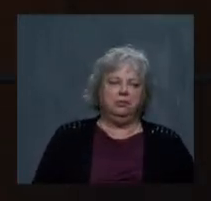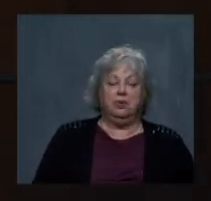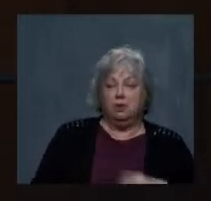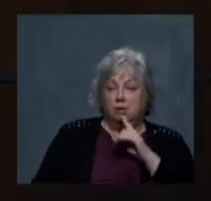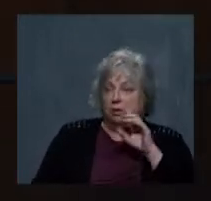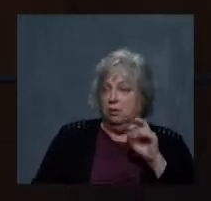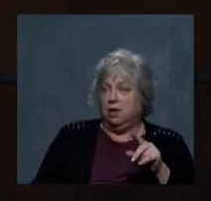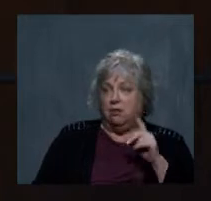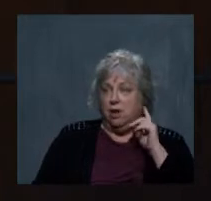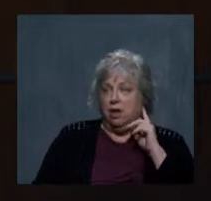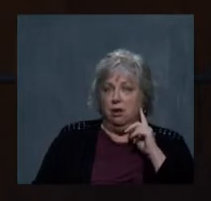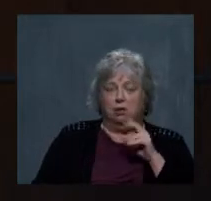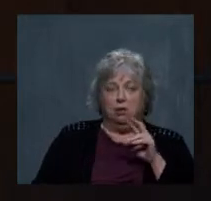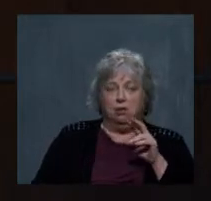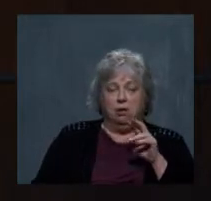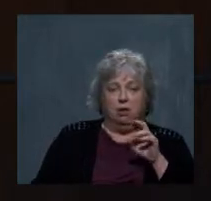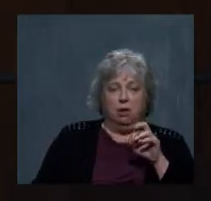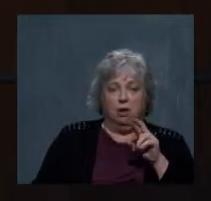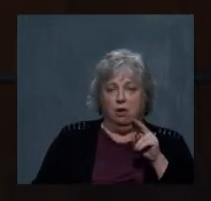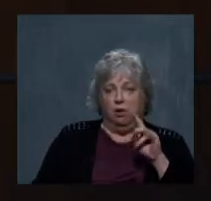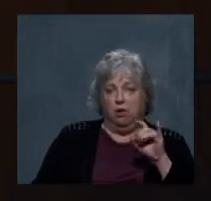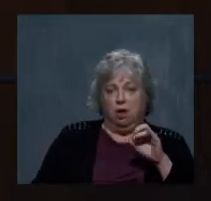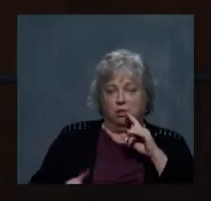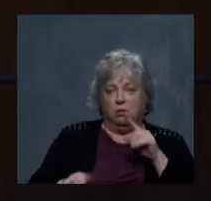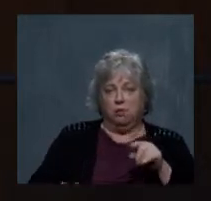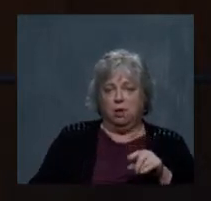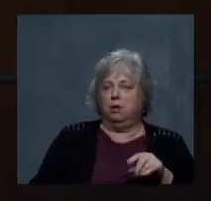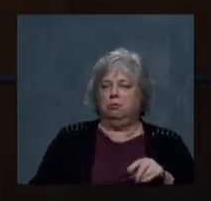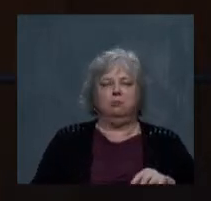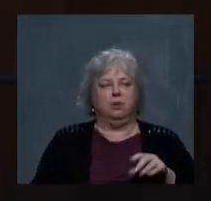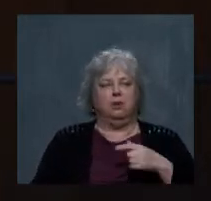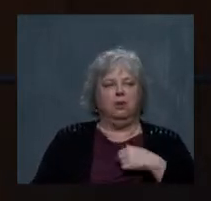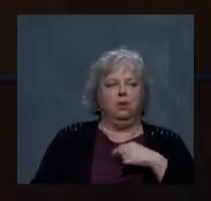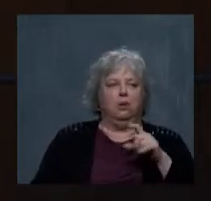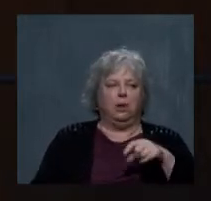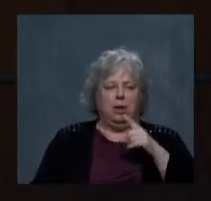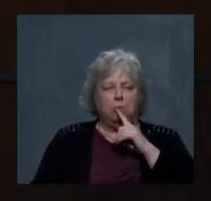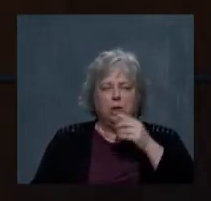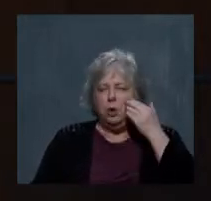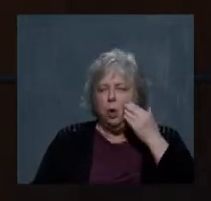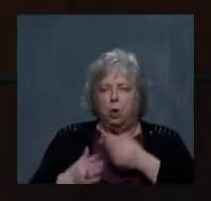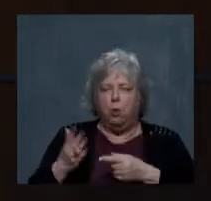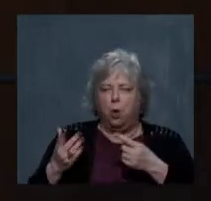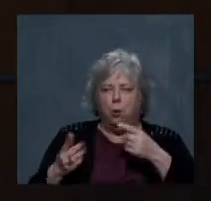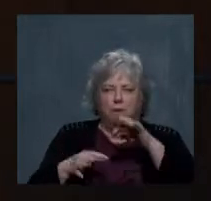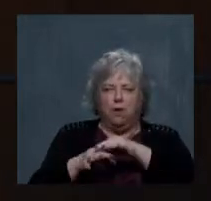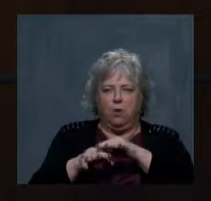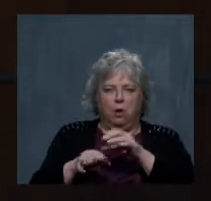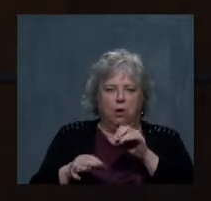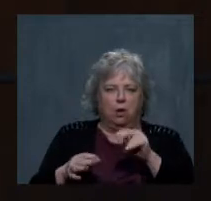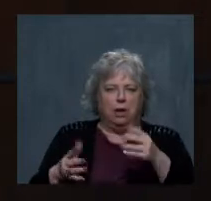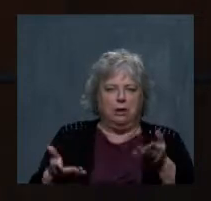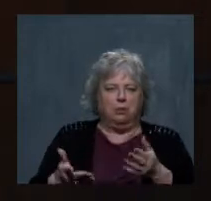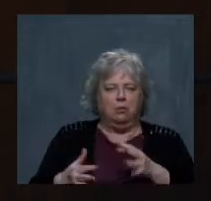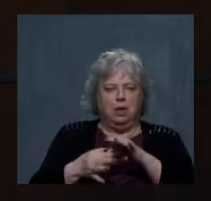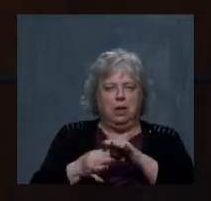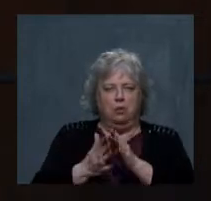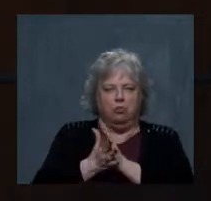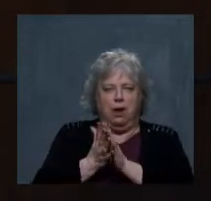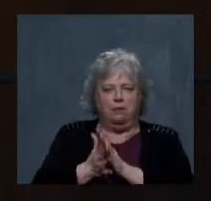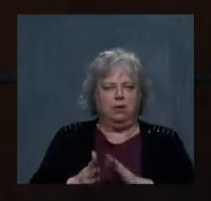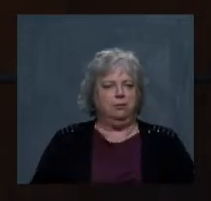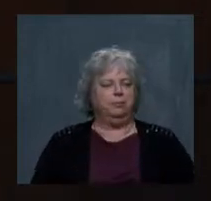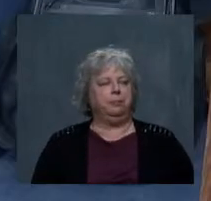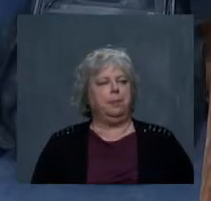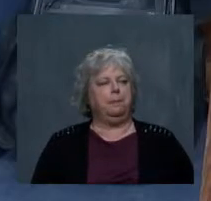Is it okay if we hear Ernie's response? Yep. Okay. I'd like to. We need to really know what we're voting on here as far as traffic.